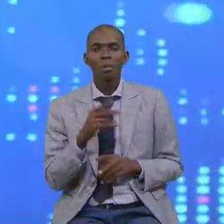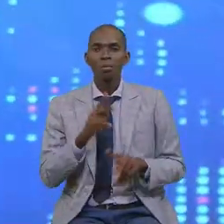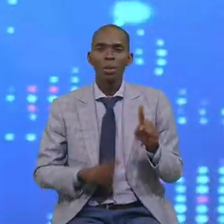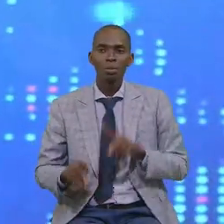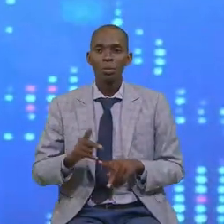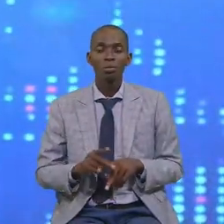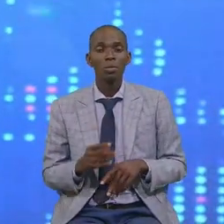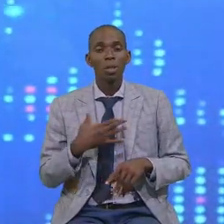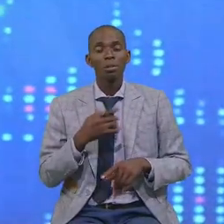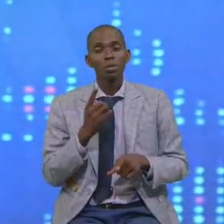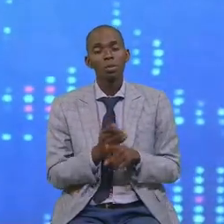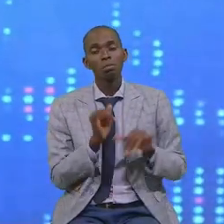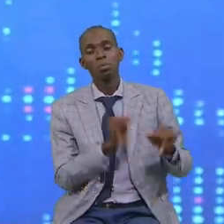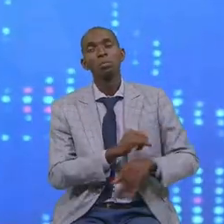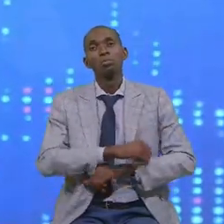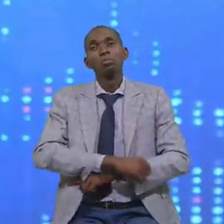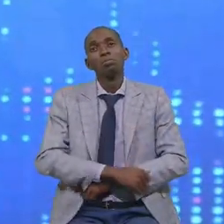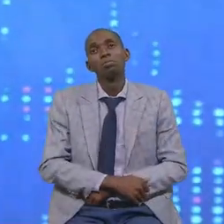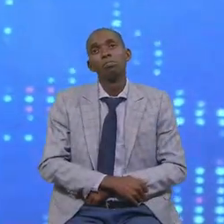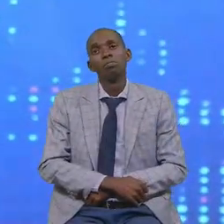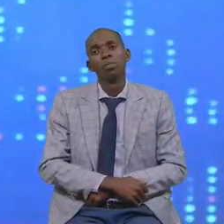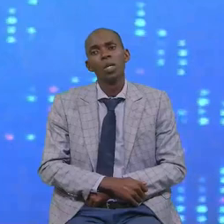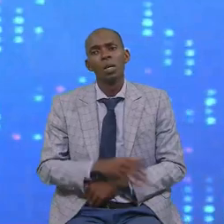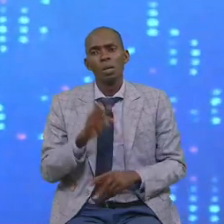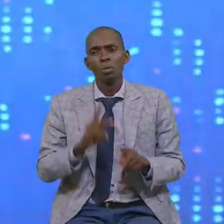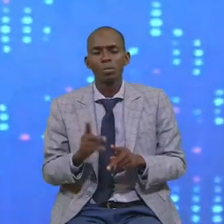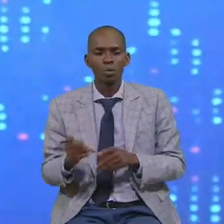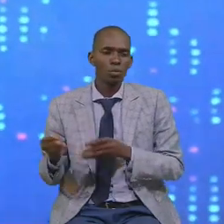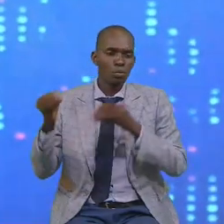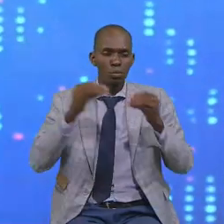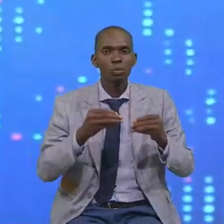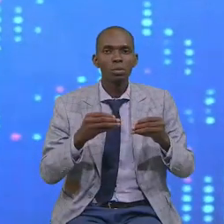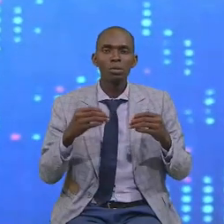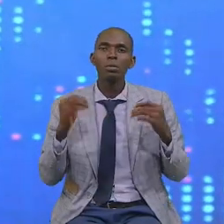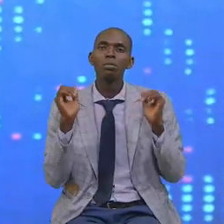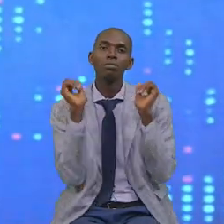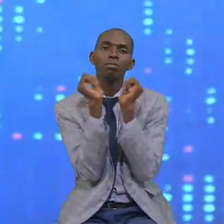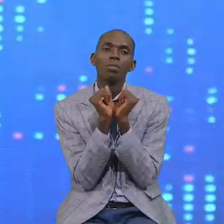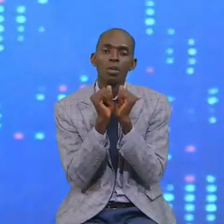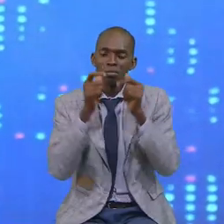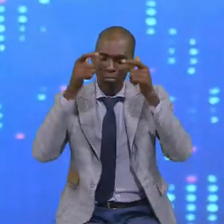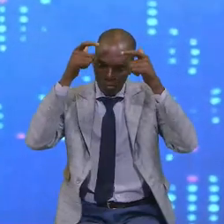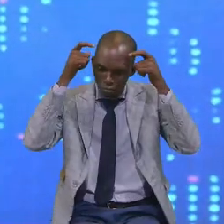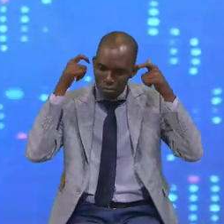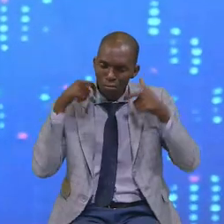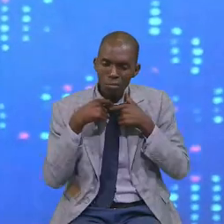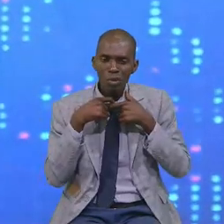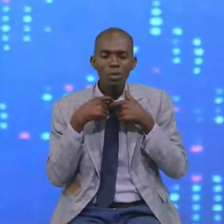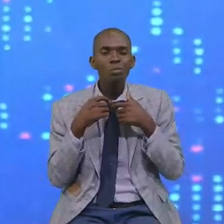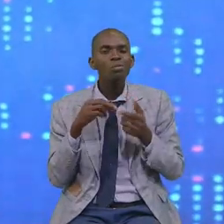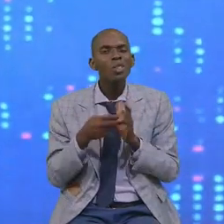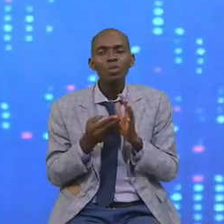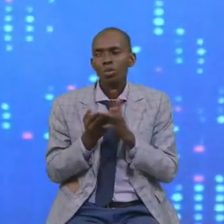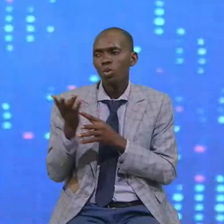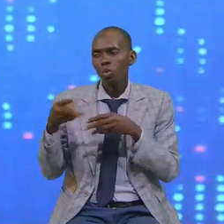you say, come there, and they put bands on your neck by the words they speak. They put limitation